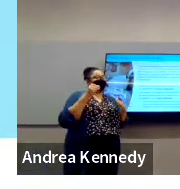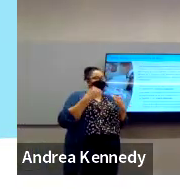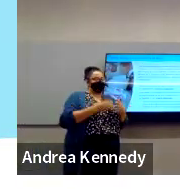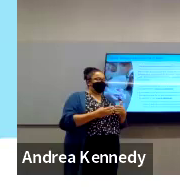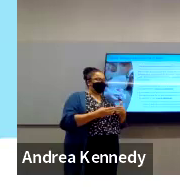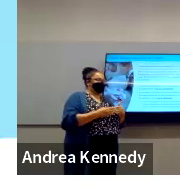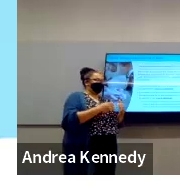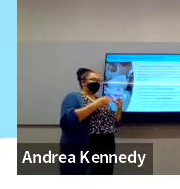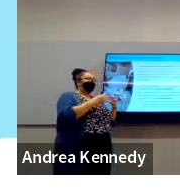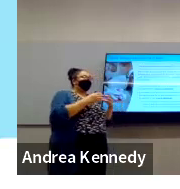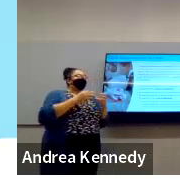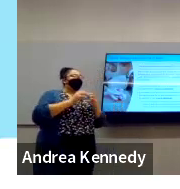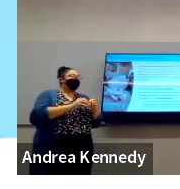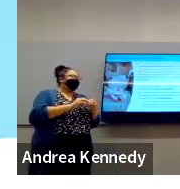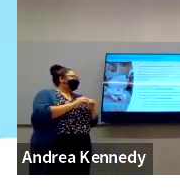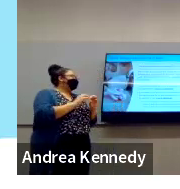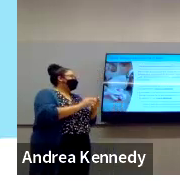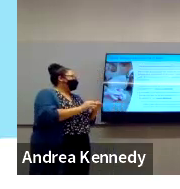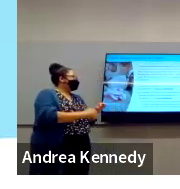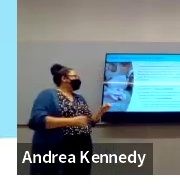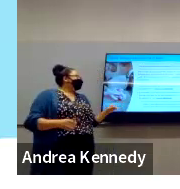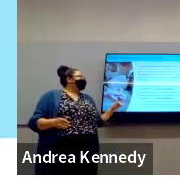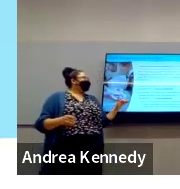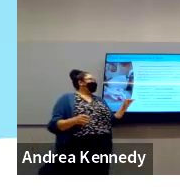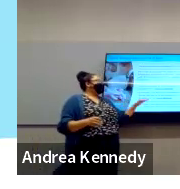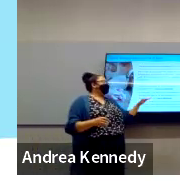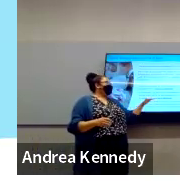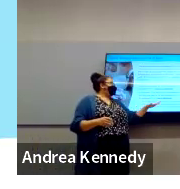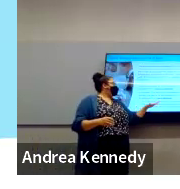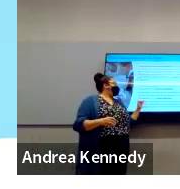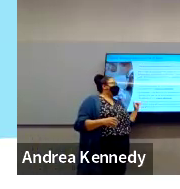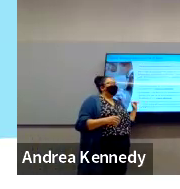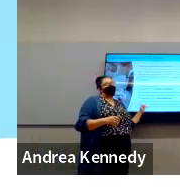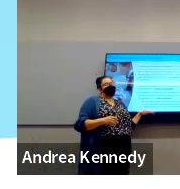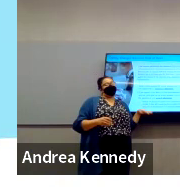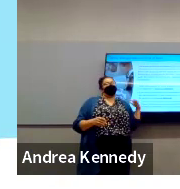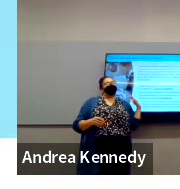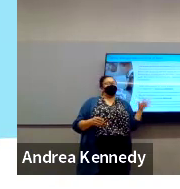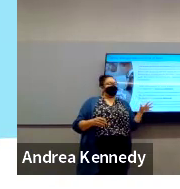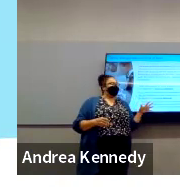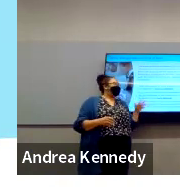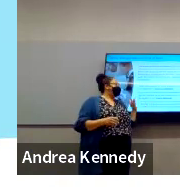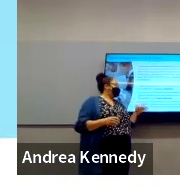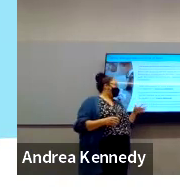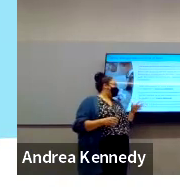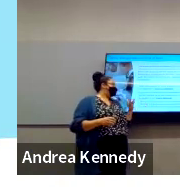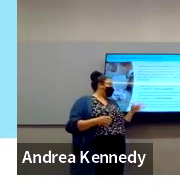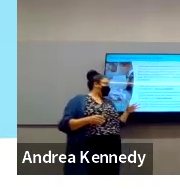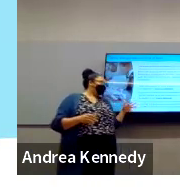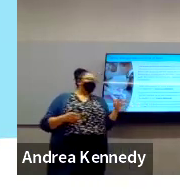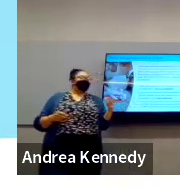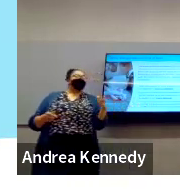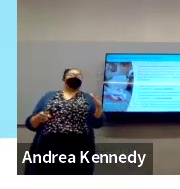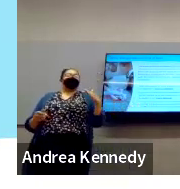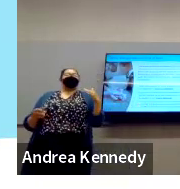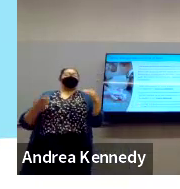paid by that individual unit, that tenant, between those dates, then that will be an upward adjustment of